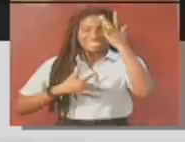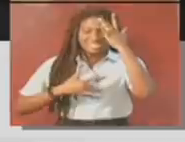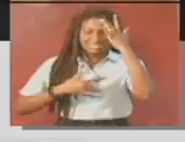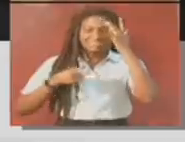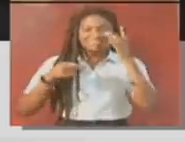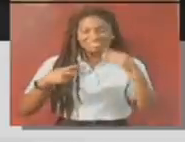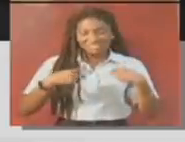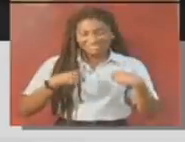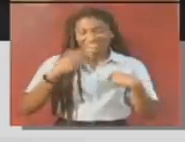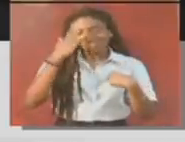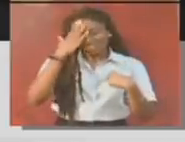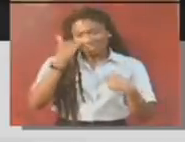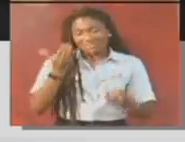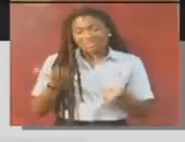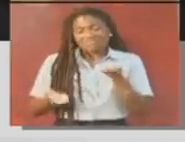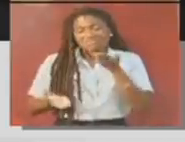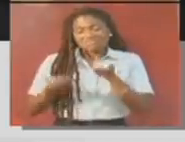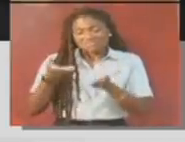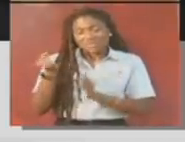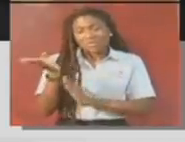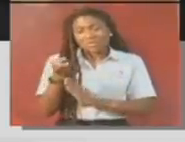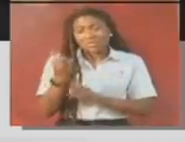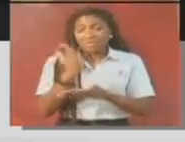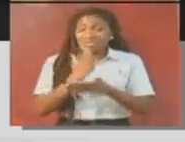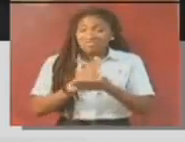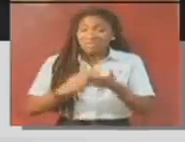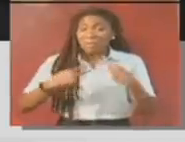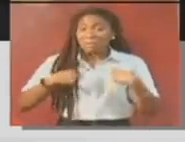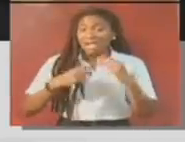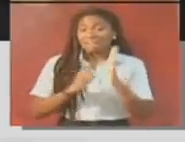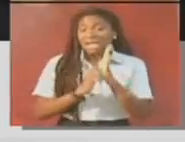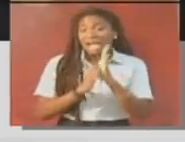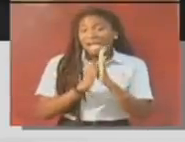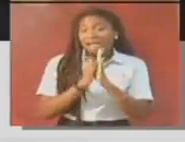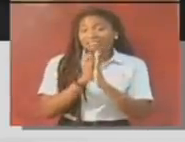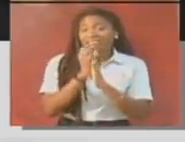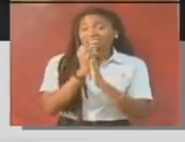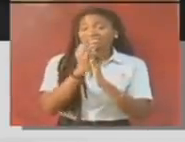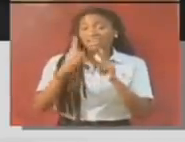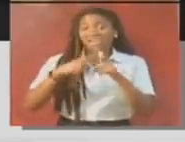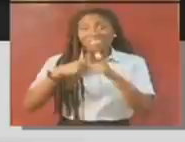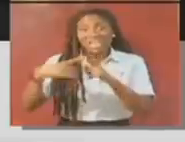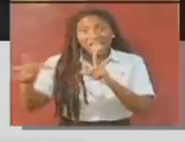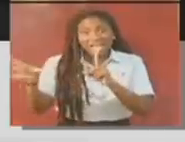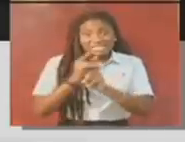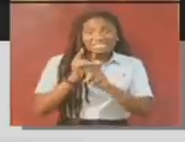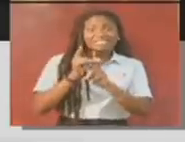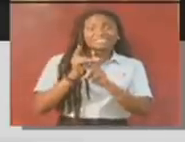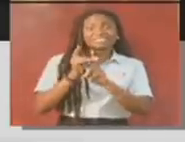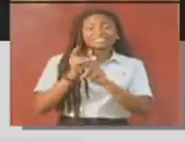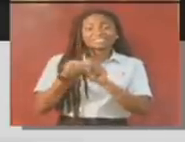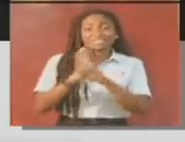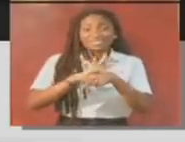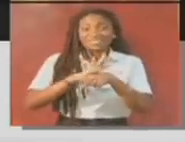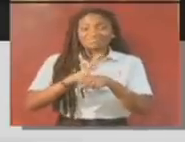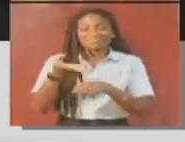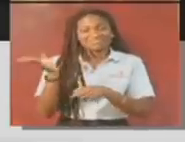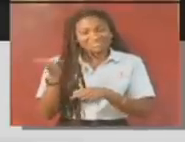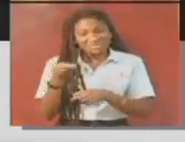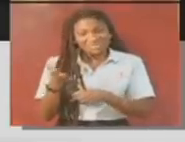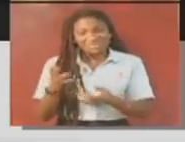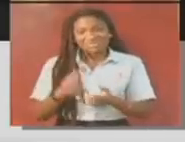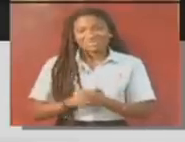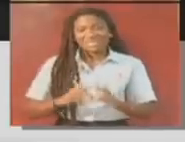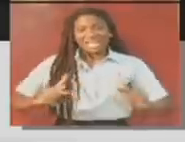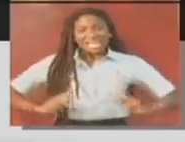some cases pre-existing cancer conditions that they were being treated for, kidney disease, other things that may have impaired